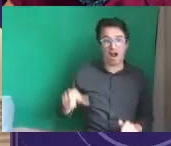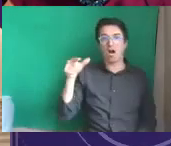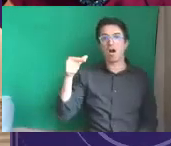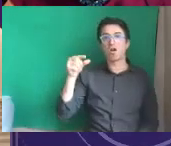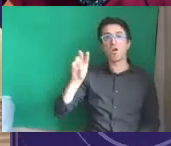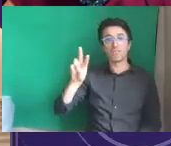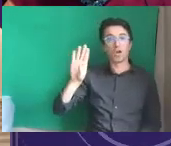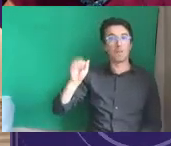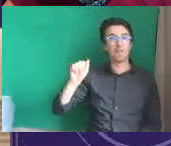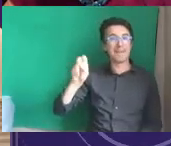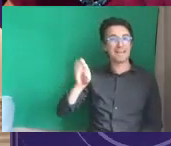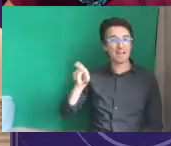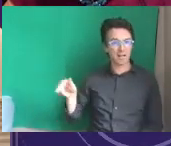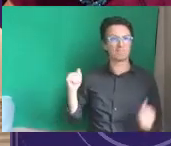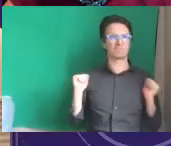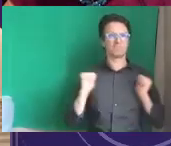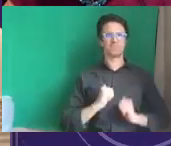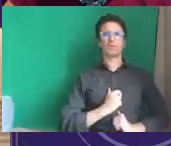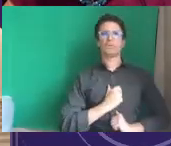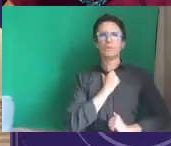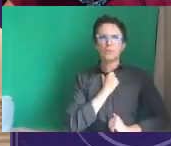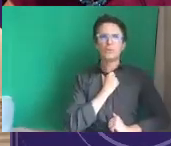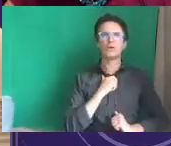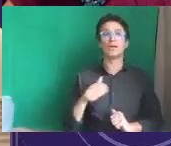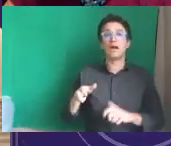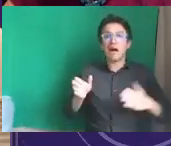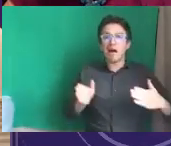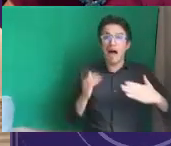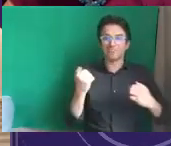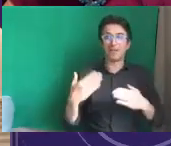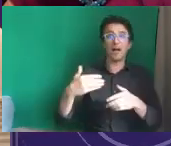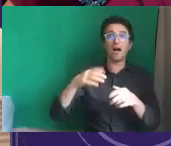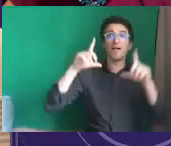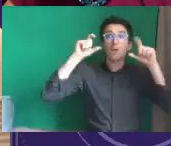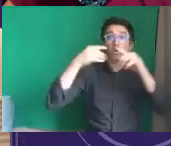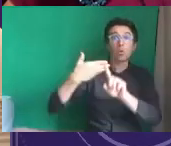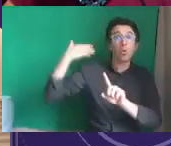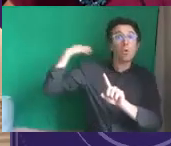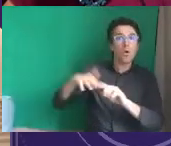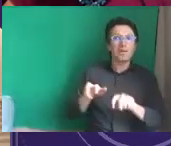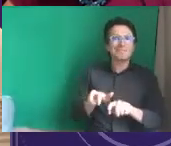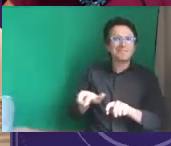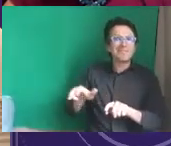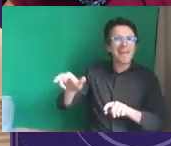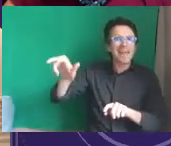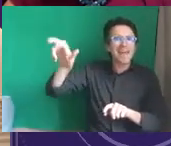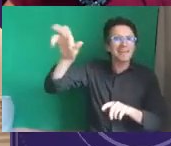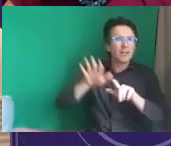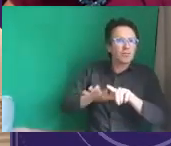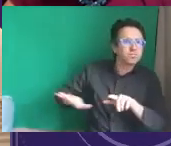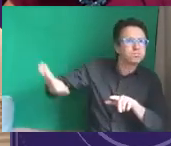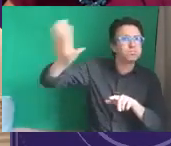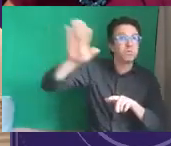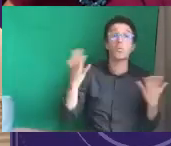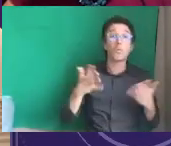image description. This is 172 characters. It's not ideal for alt text, which should be around